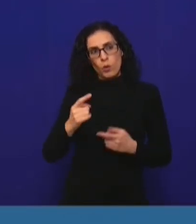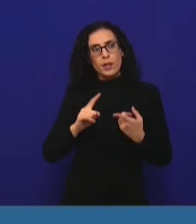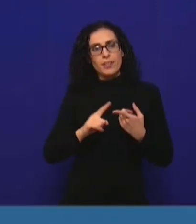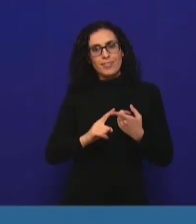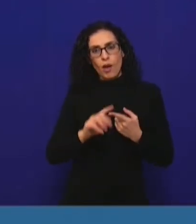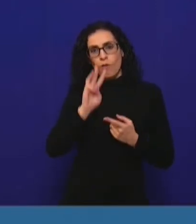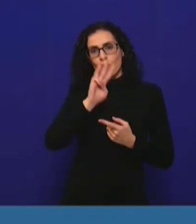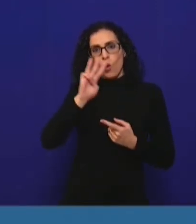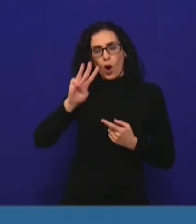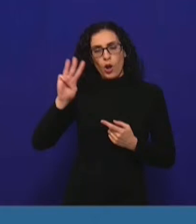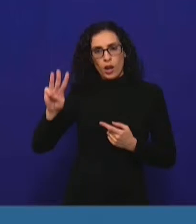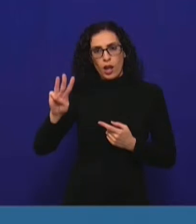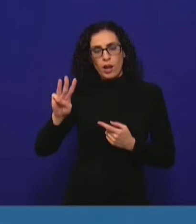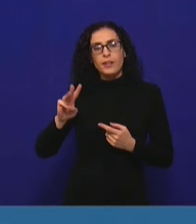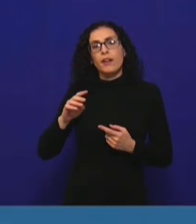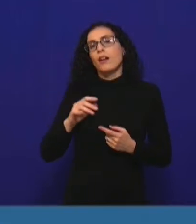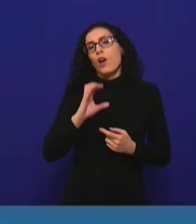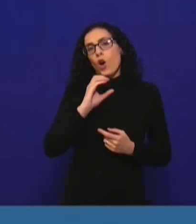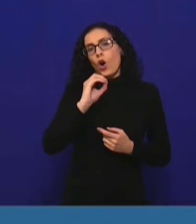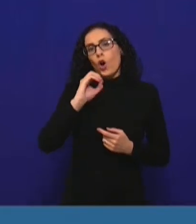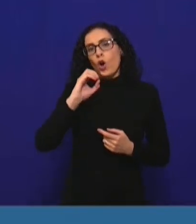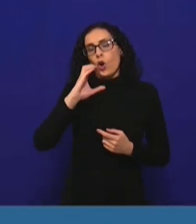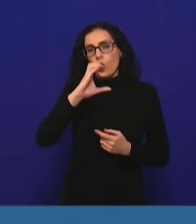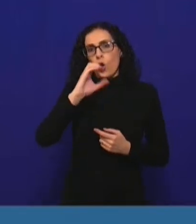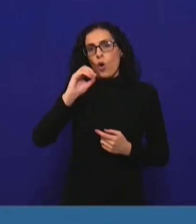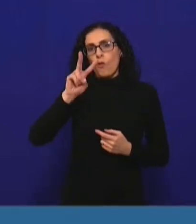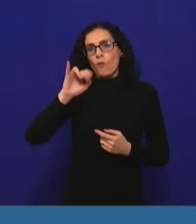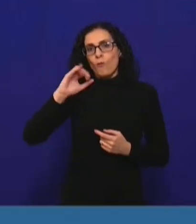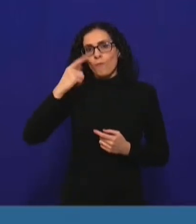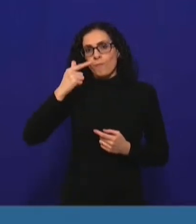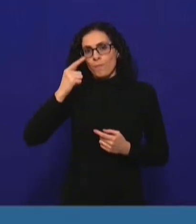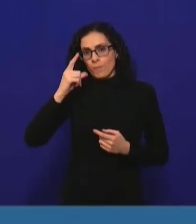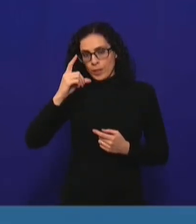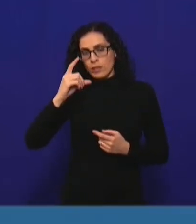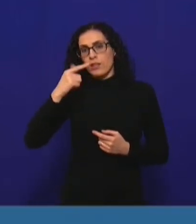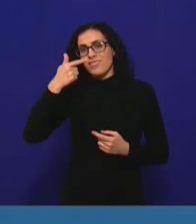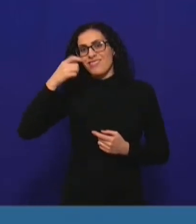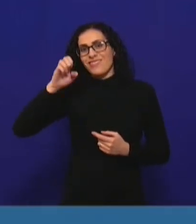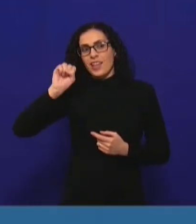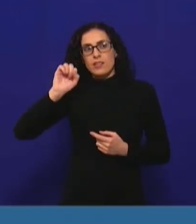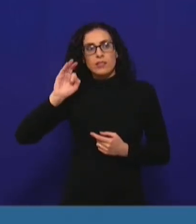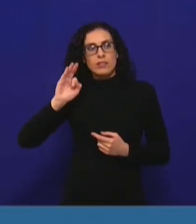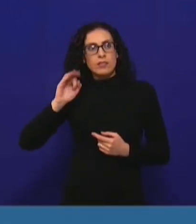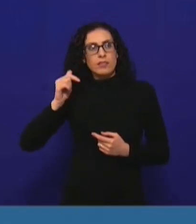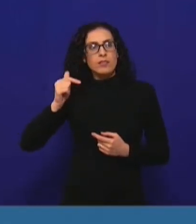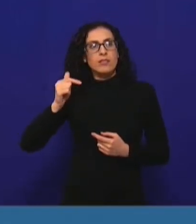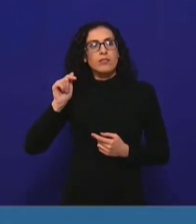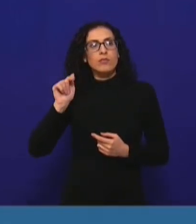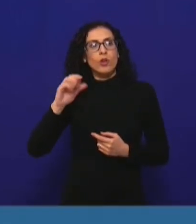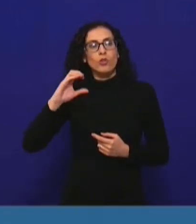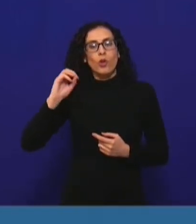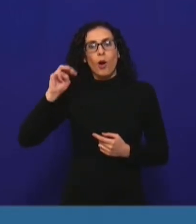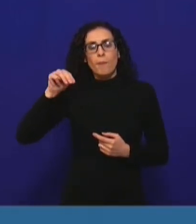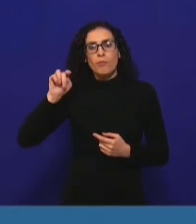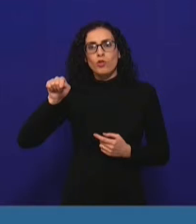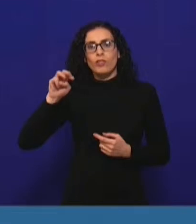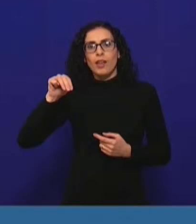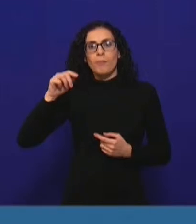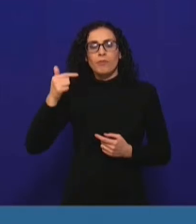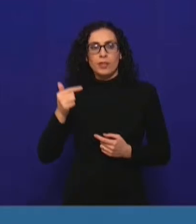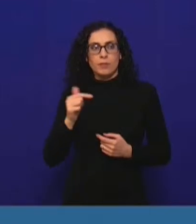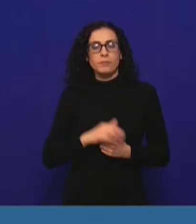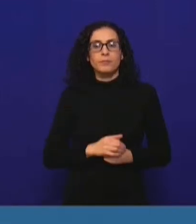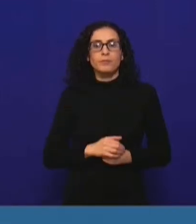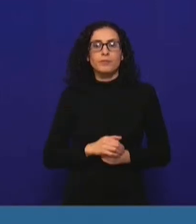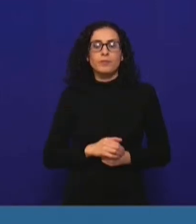fuq covidtest.gov.mt u infatti minn mindu bdejna b'din il-faċilità biex tibbukkjaw it-test